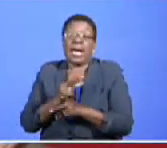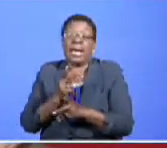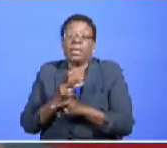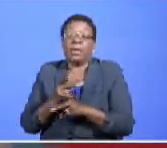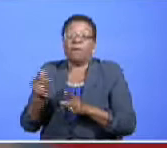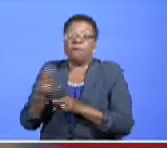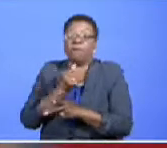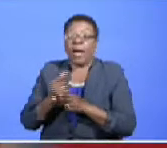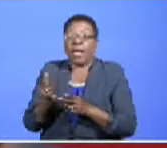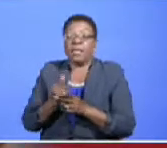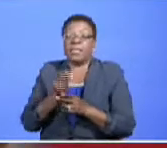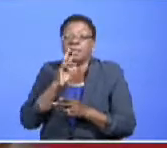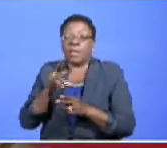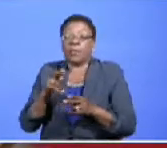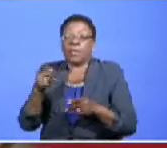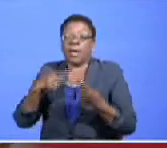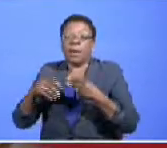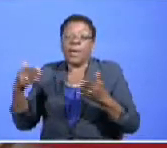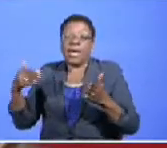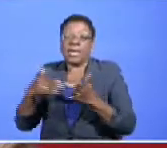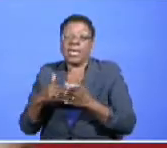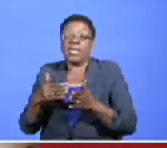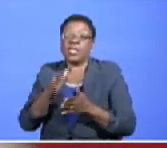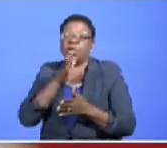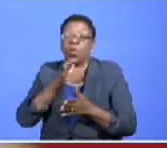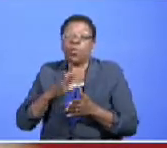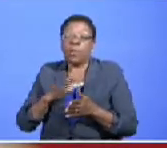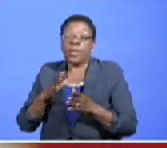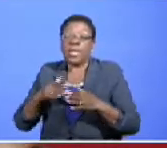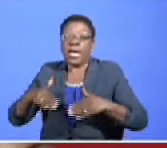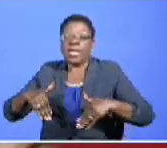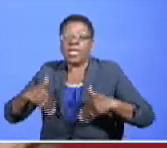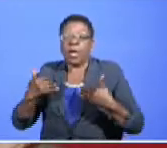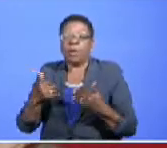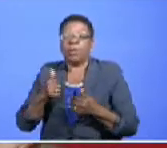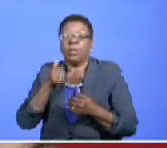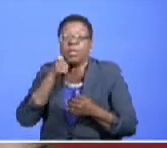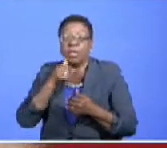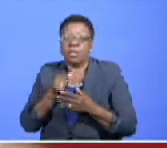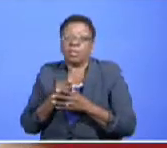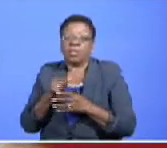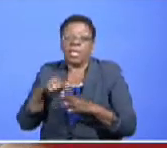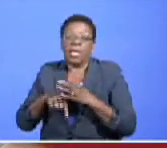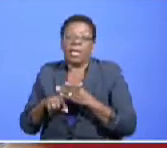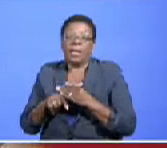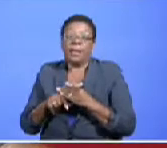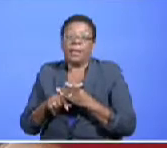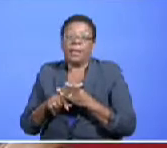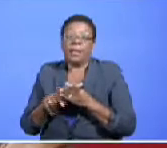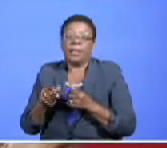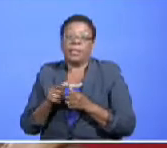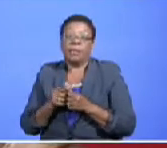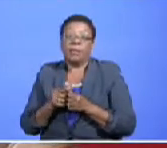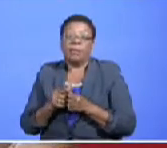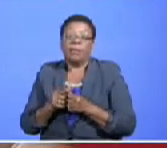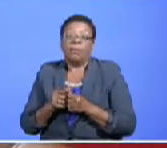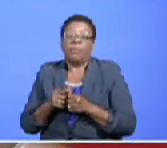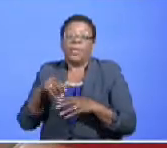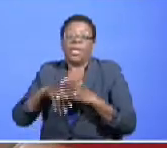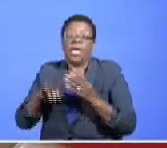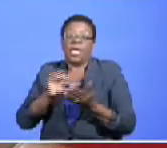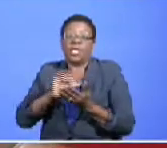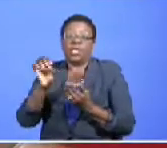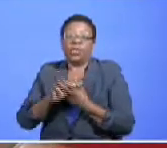which is violence and harassment in the workplace, a convention that was signed on in Geneva, Switzerland in June of this year.